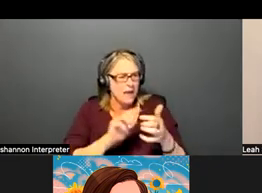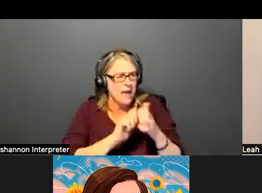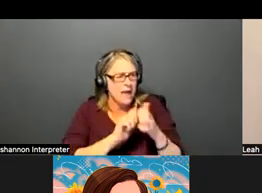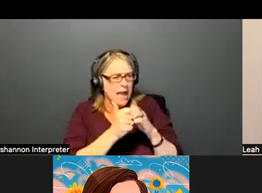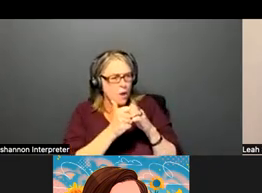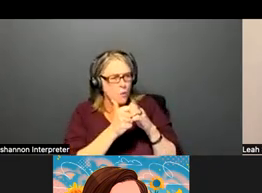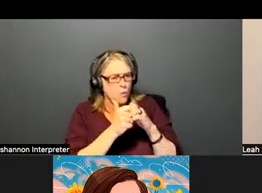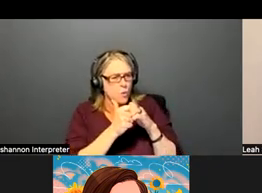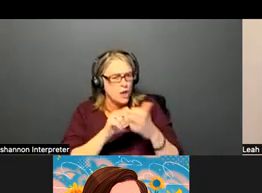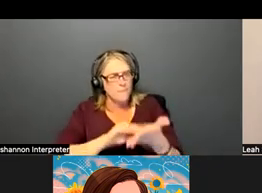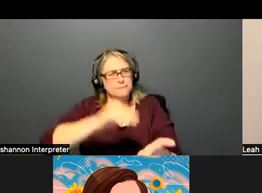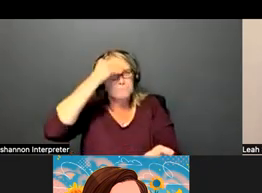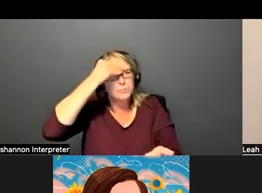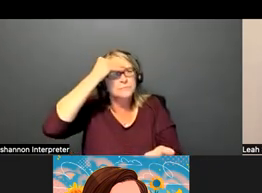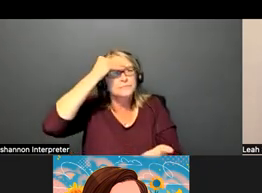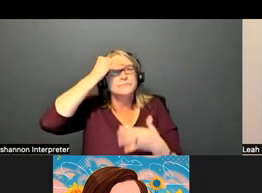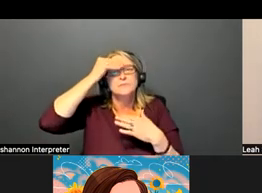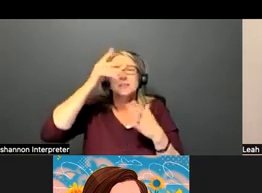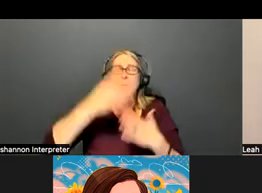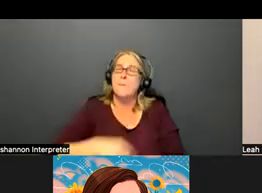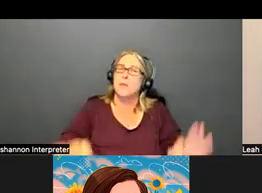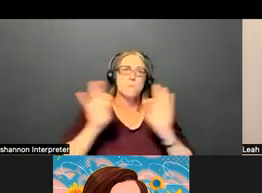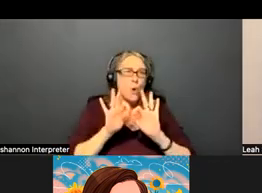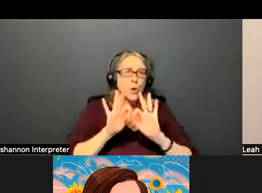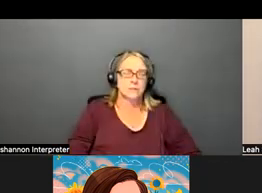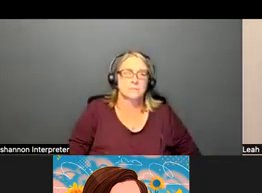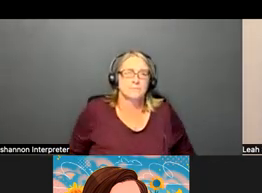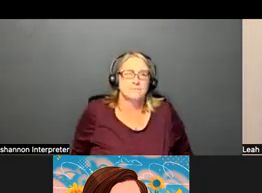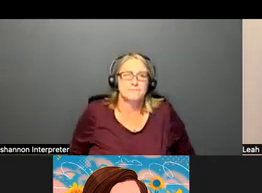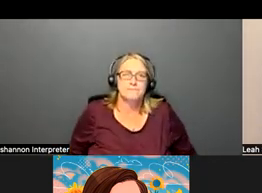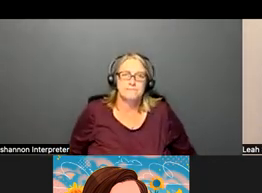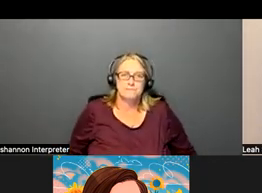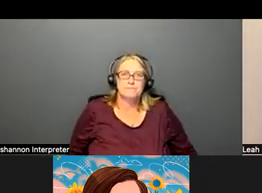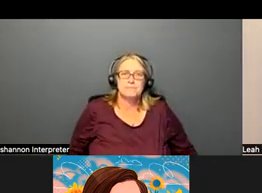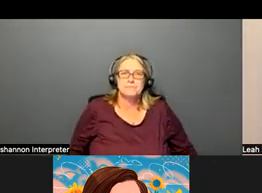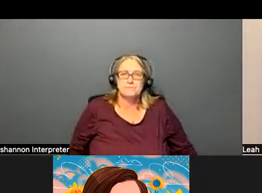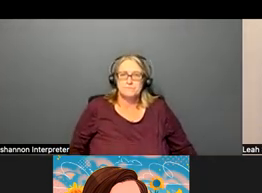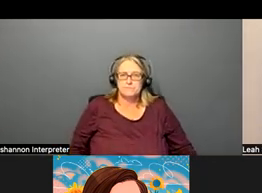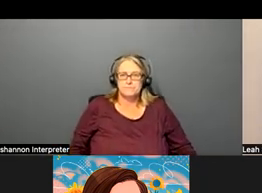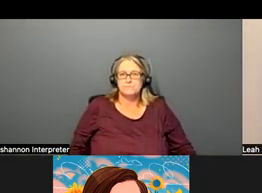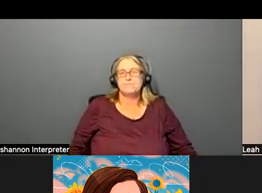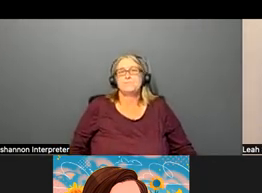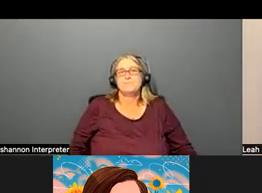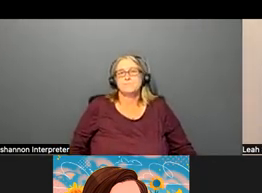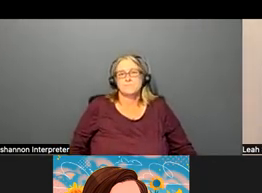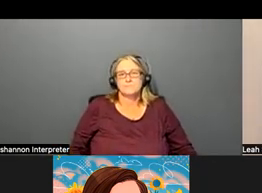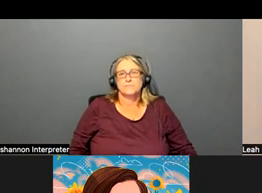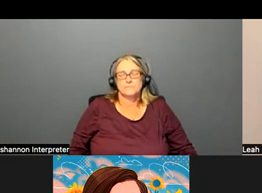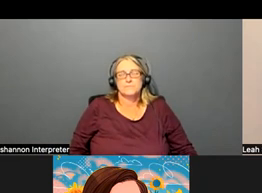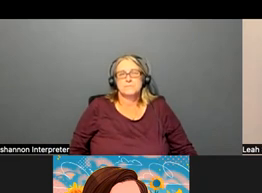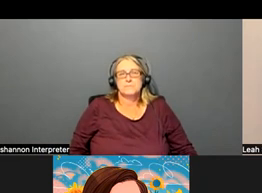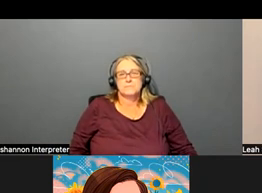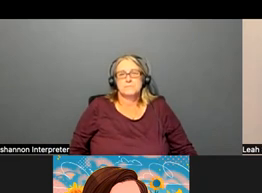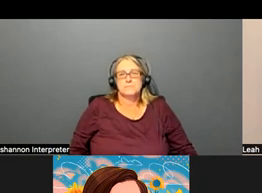about the way we educate ourselves is super crucial. I think you hit it spot on, Carol,